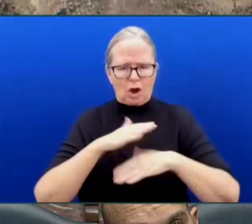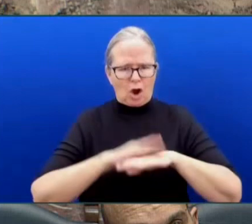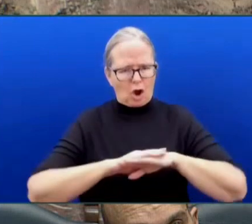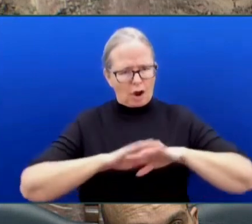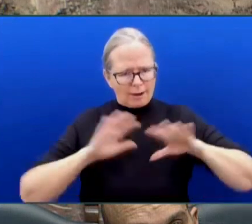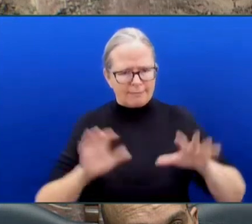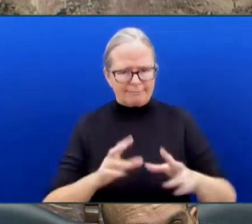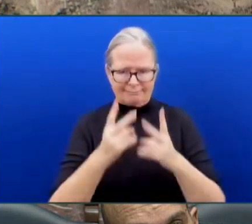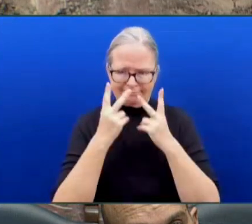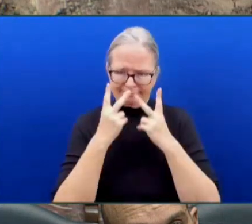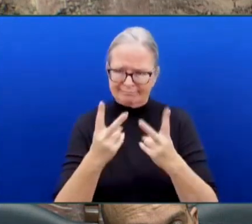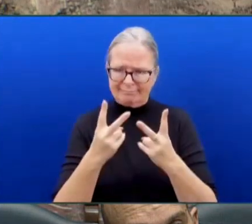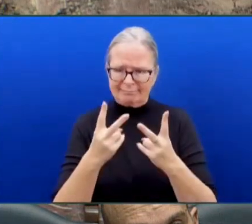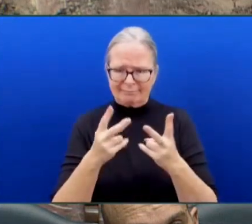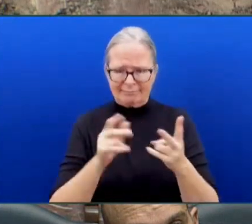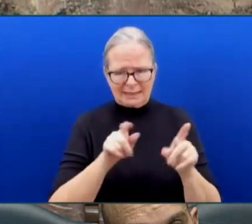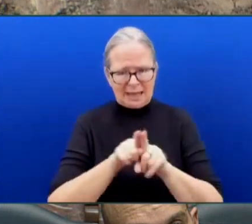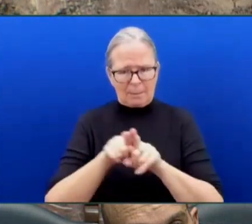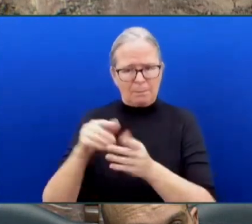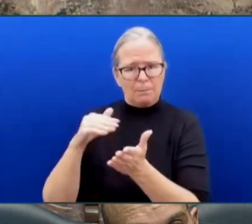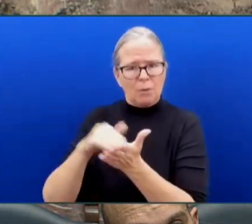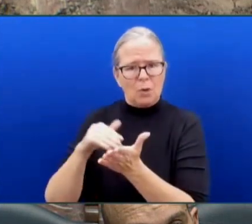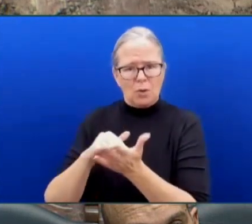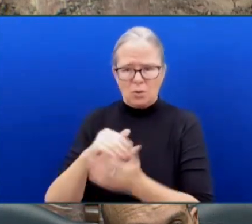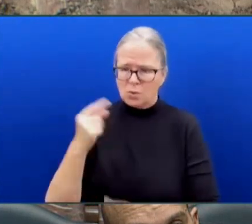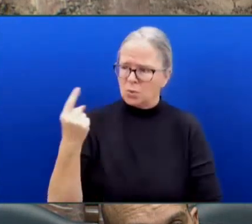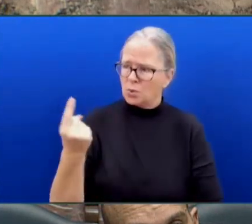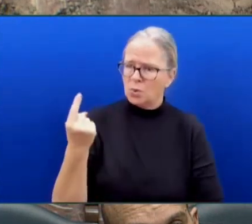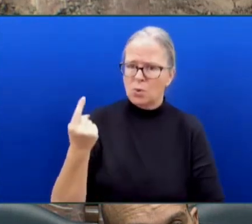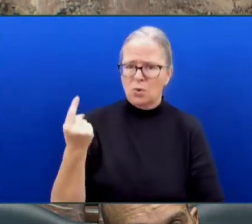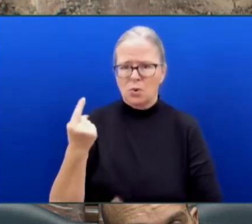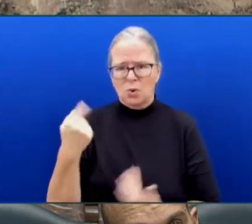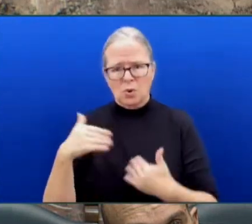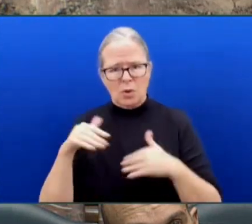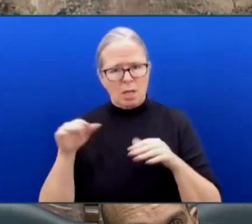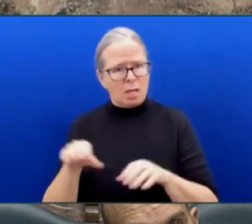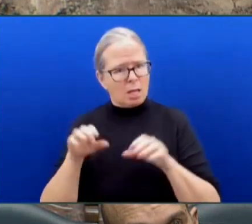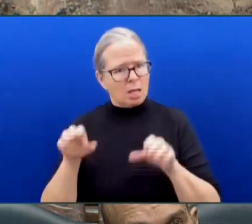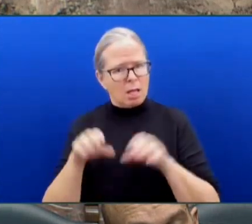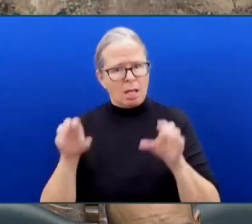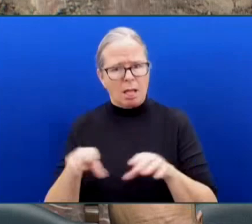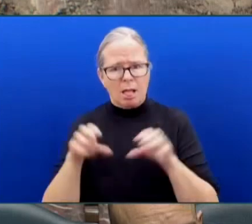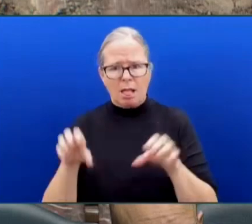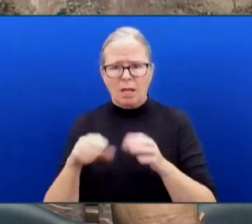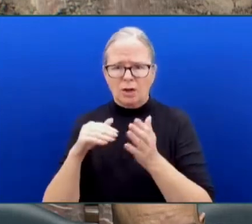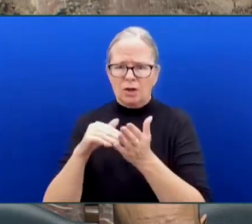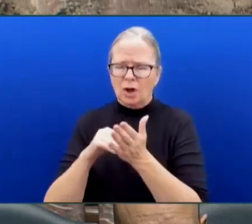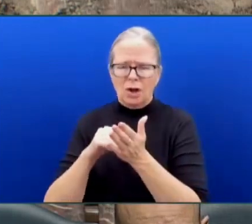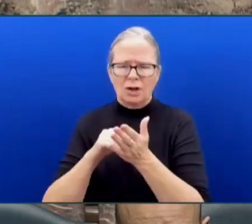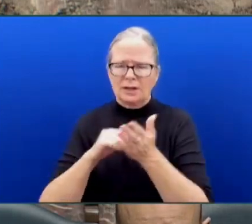own. We're doing it by working with nurses, and that is the way to get solutions for patients, Honourable Speaker.